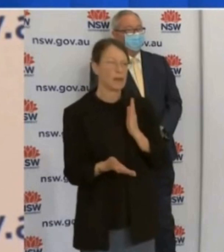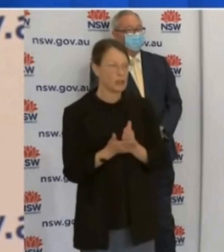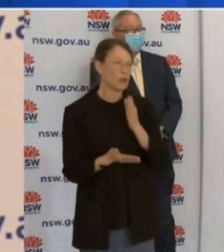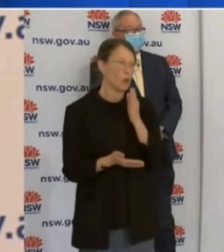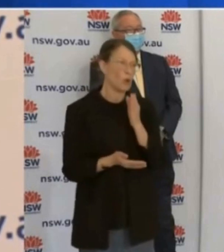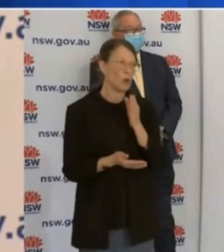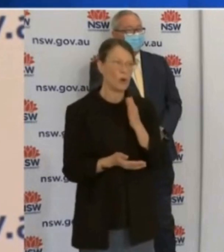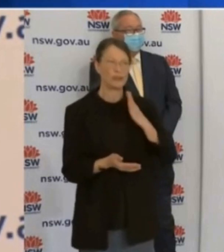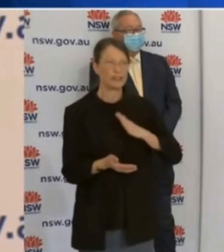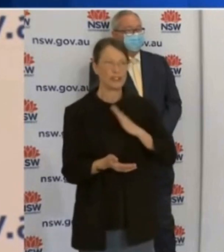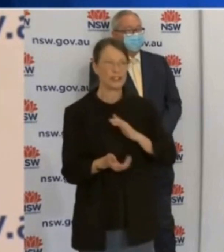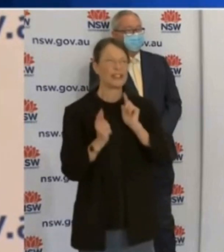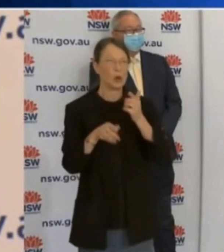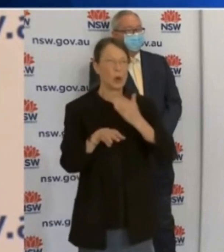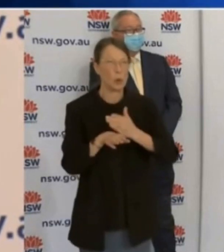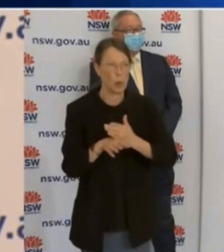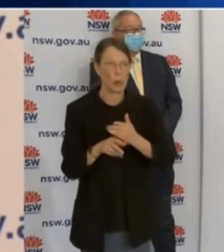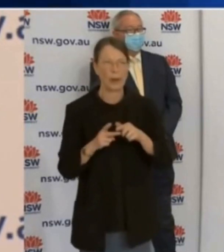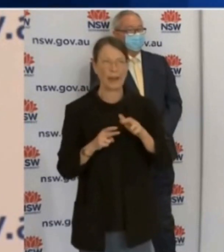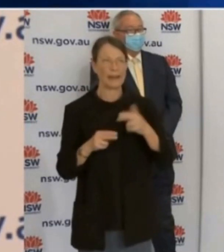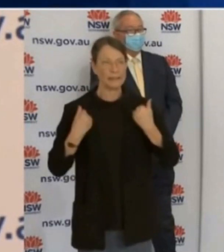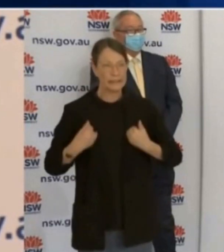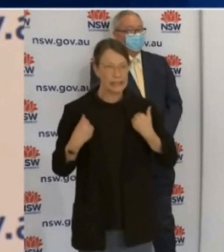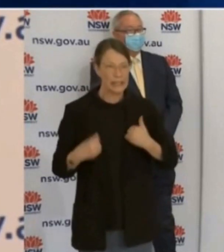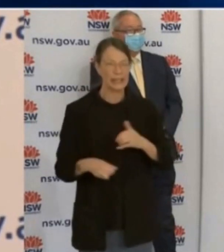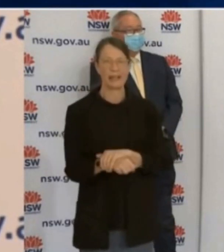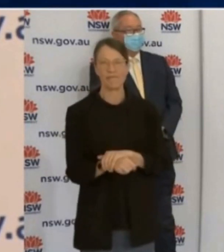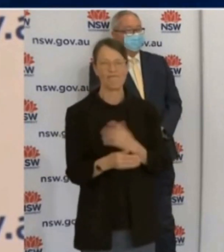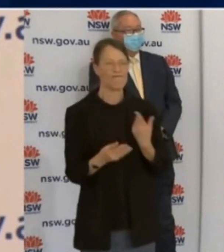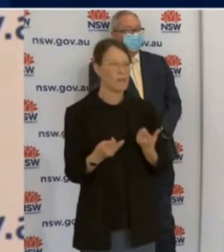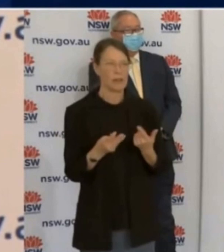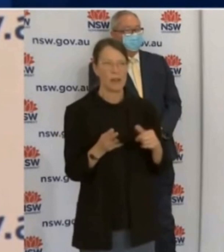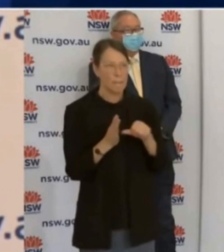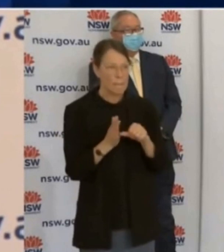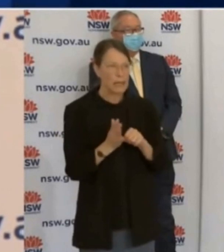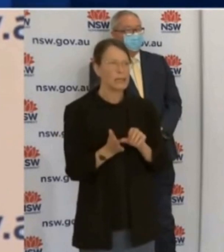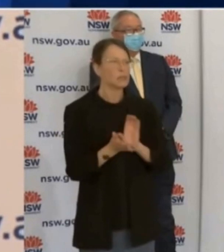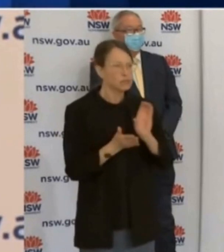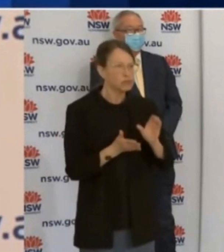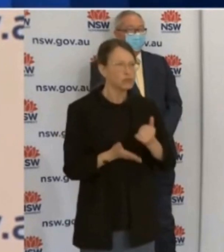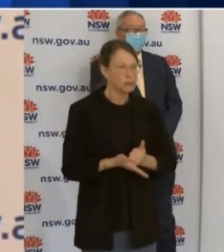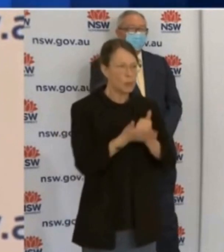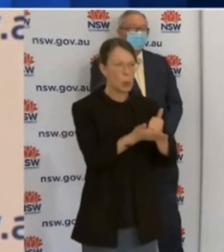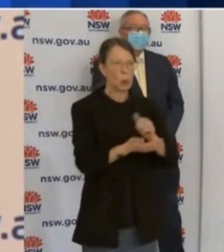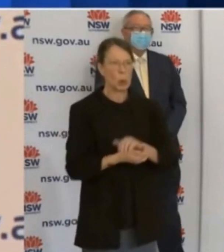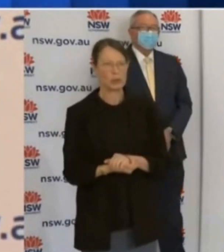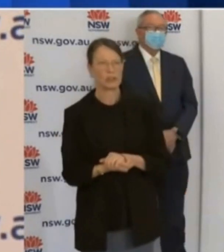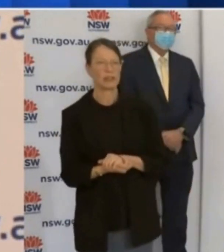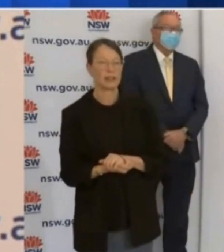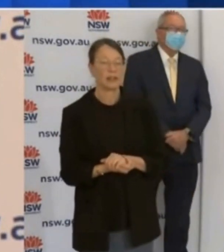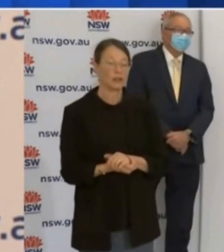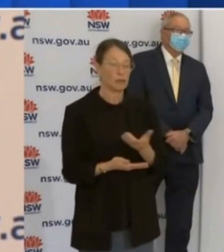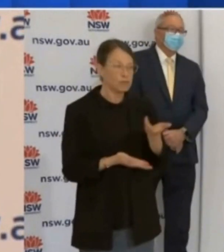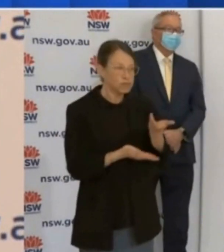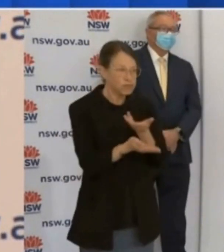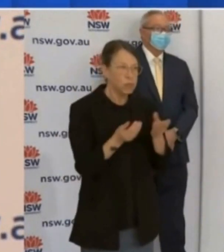sick. It's about policing in terms of increasing compliance. It's also about working with community leaders to better